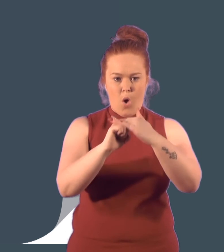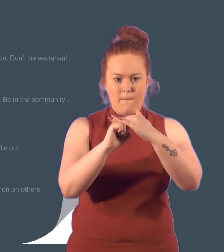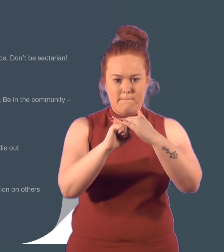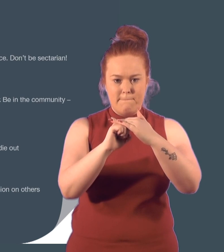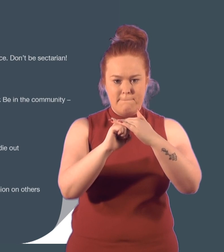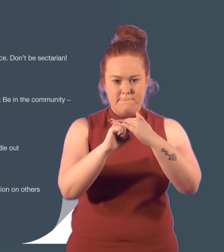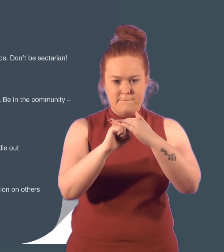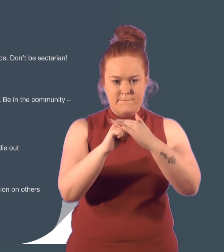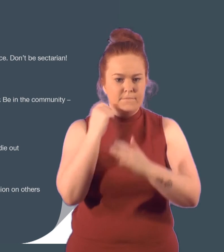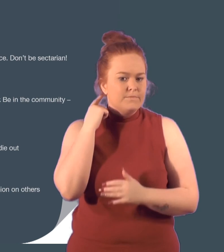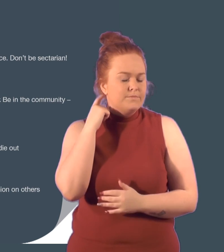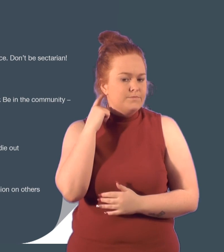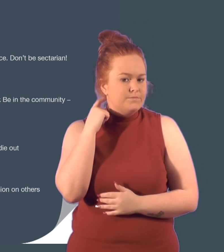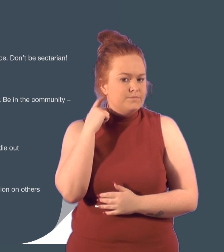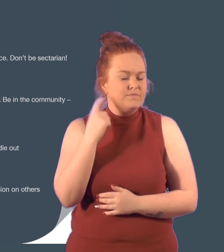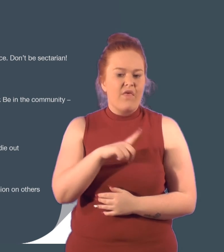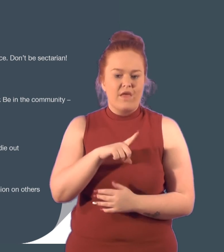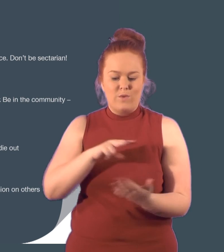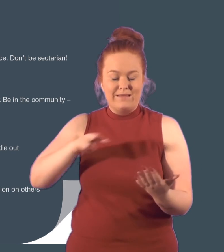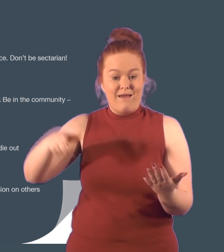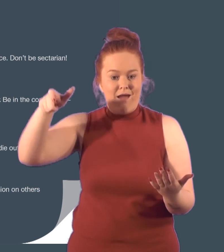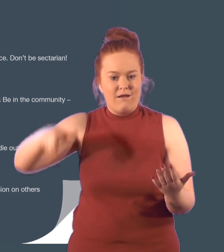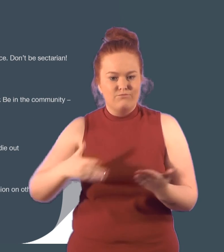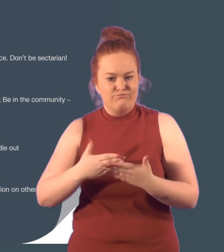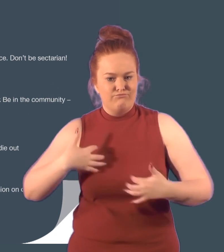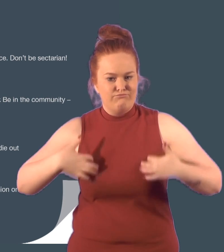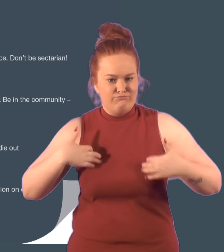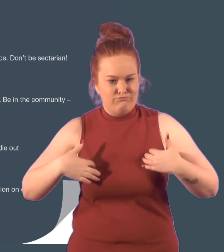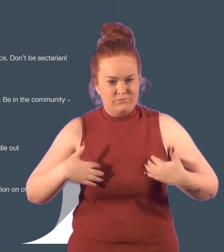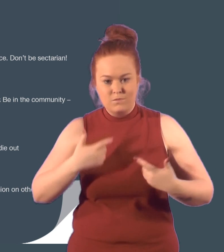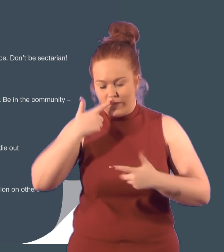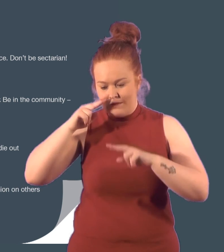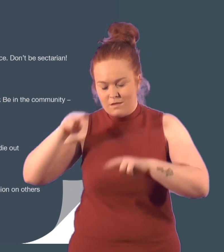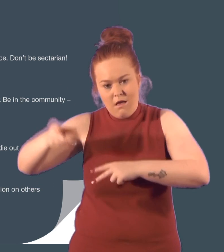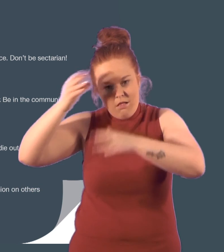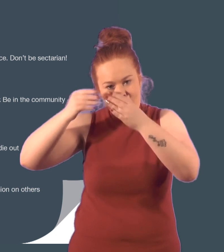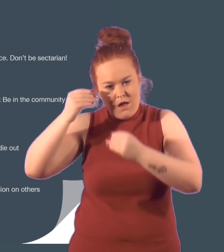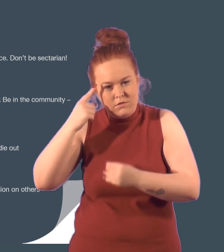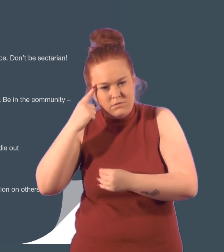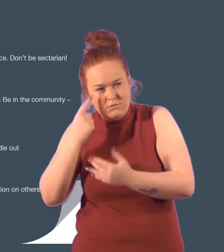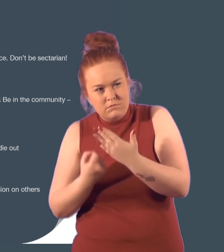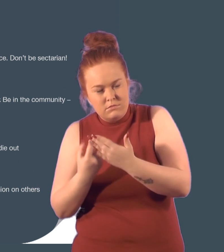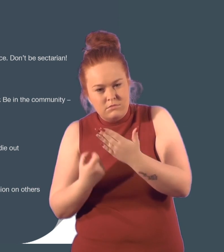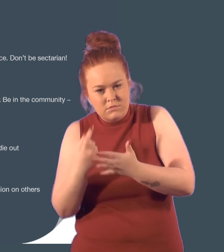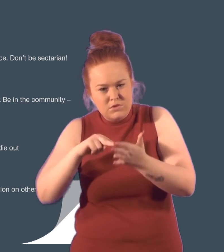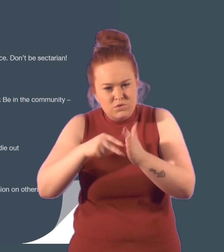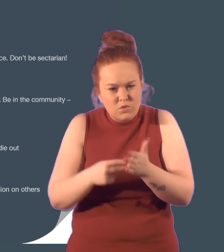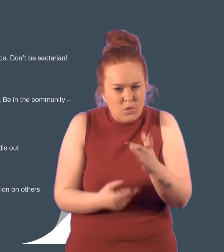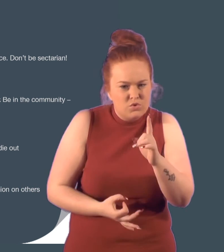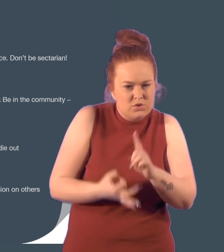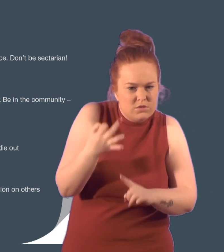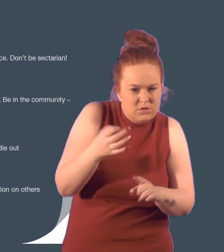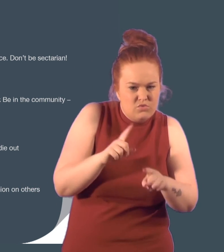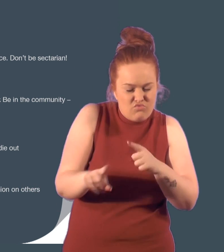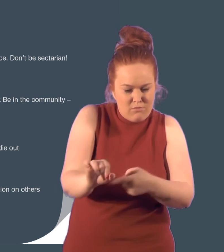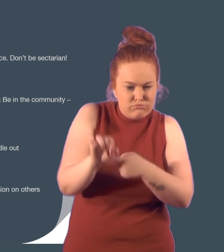this is where the second column is really, really interesting, to see what learners are coming up with as possible solutions or possible ways